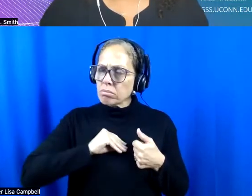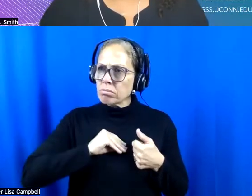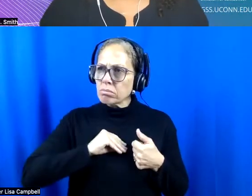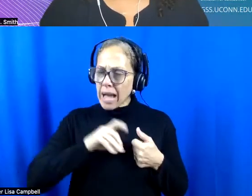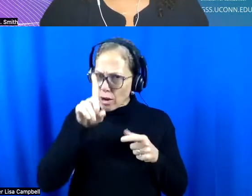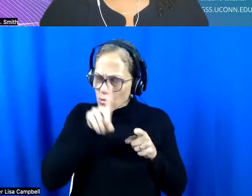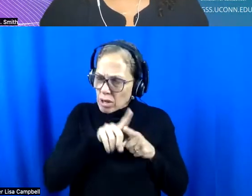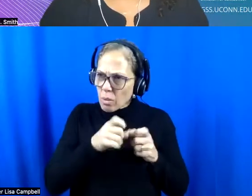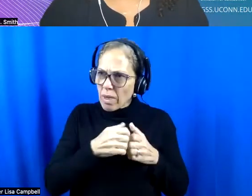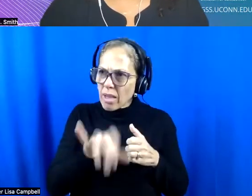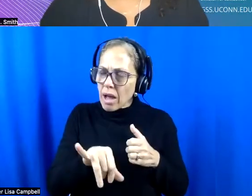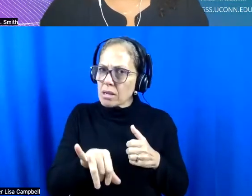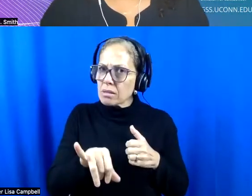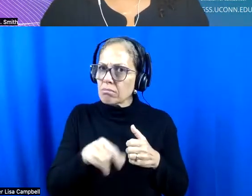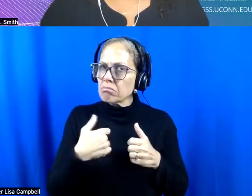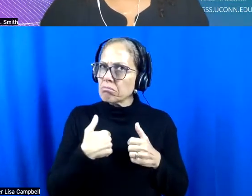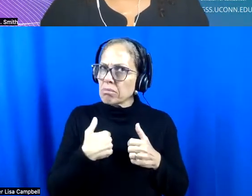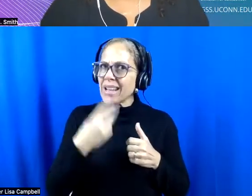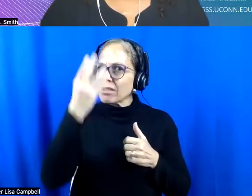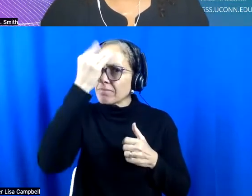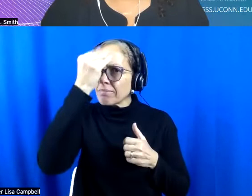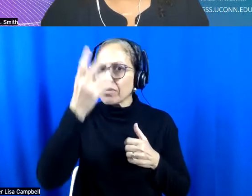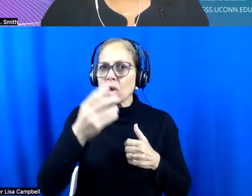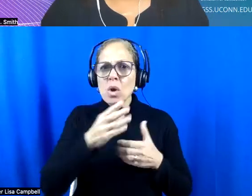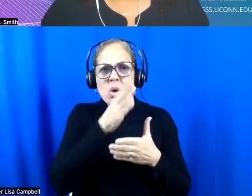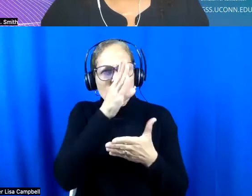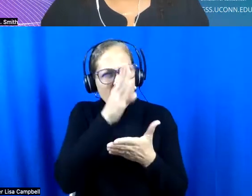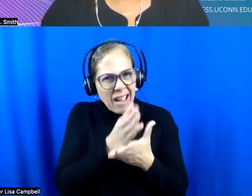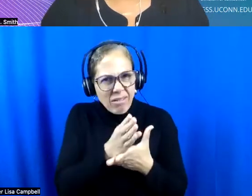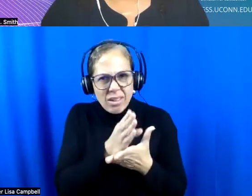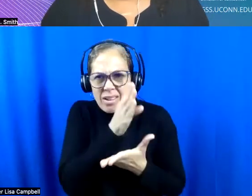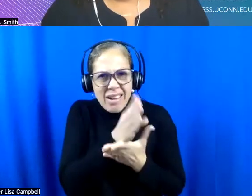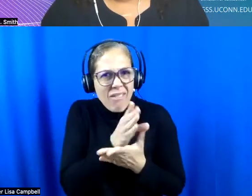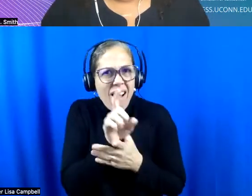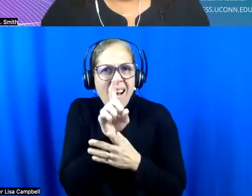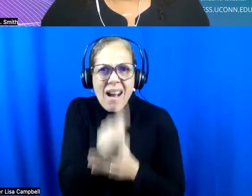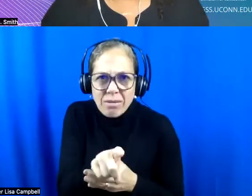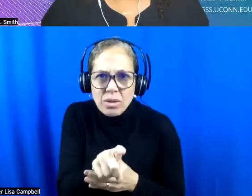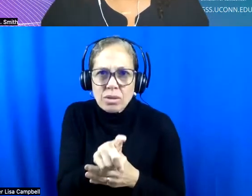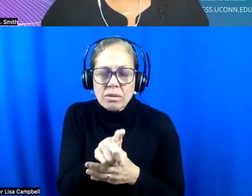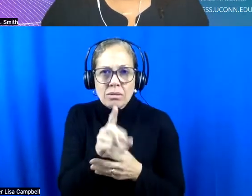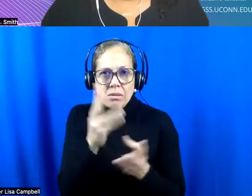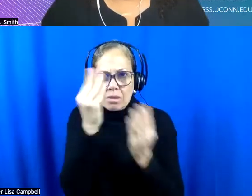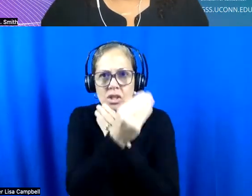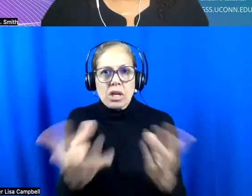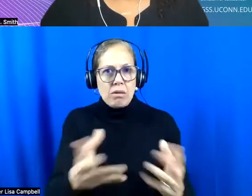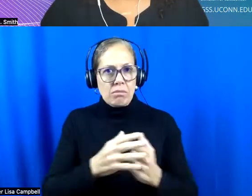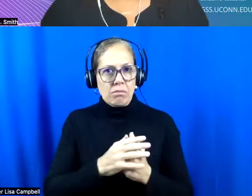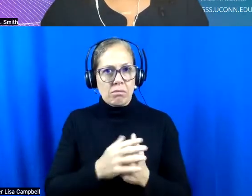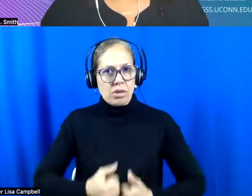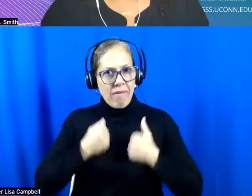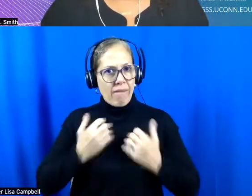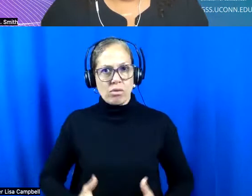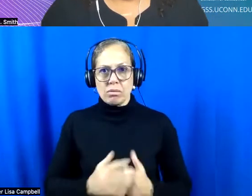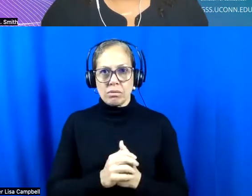with. You don't ever have to share being a survivor. You don't ever have to share your